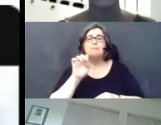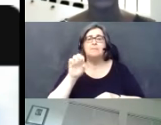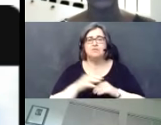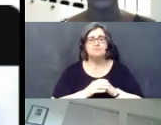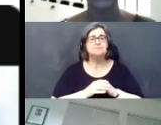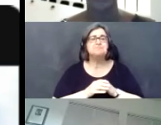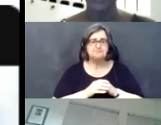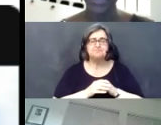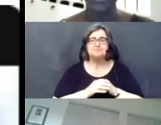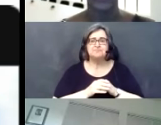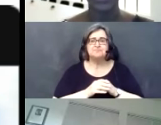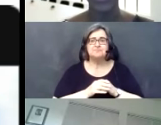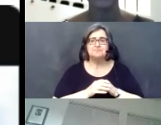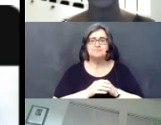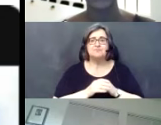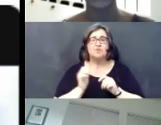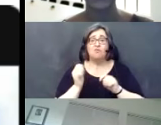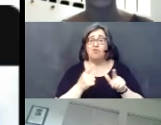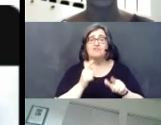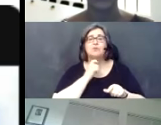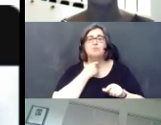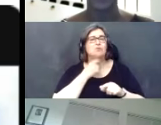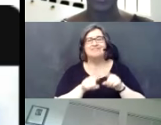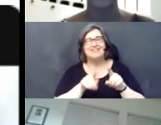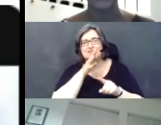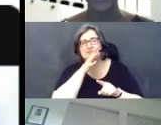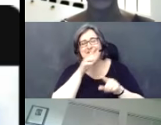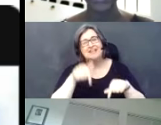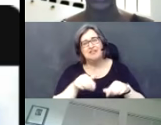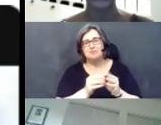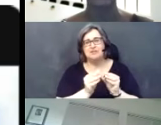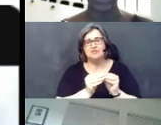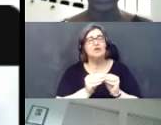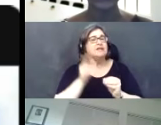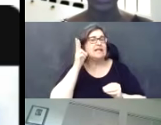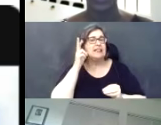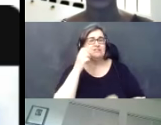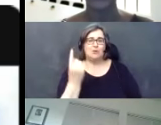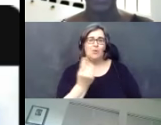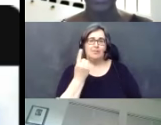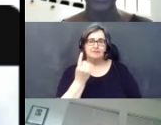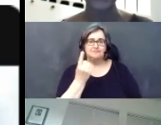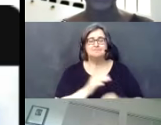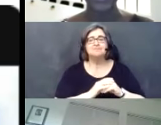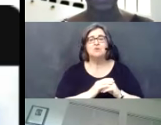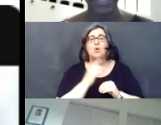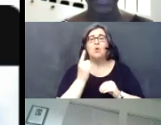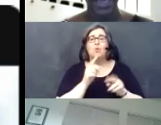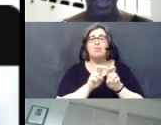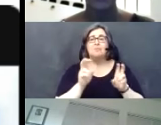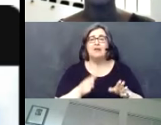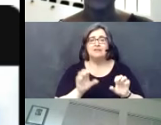Now, as I mentioned, all attendees are muted because this webinar is in a listen-only mode. Only the panelists can